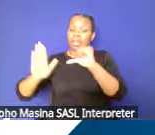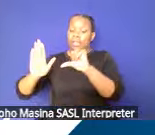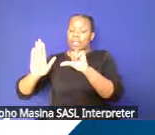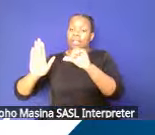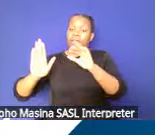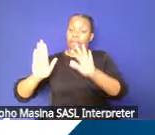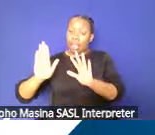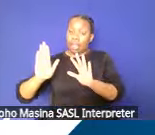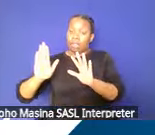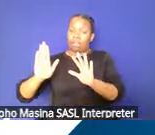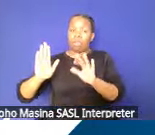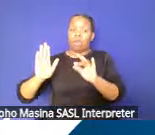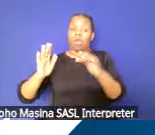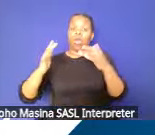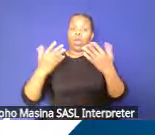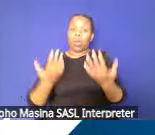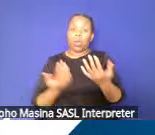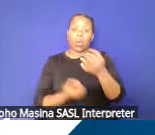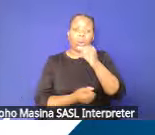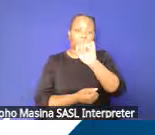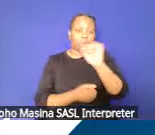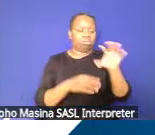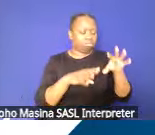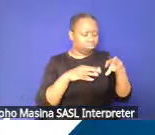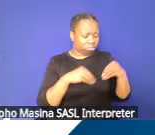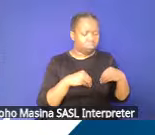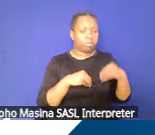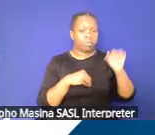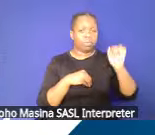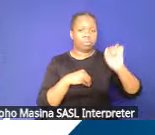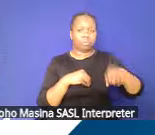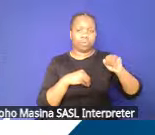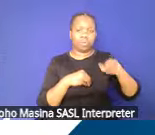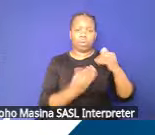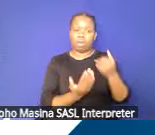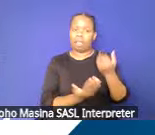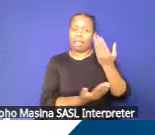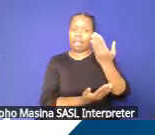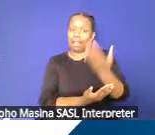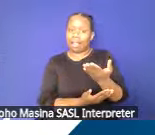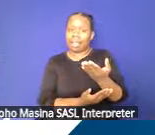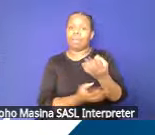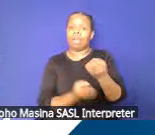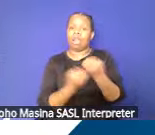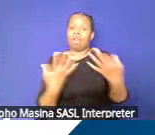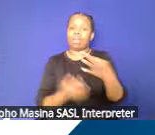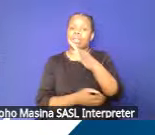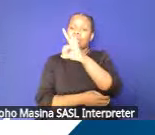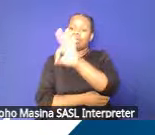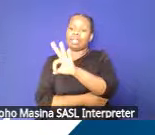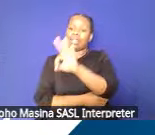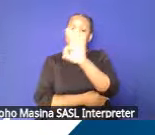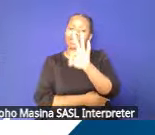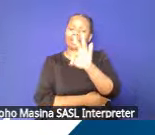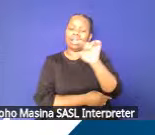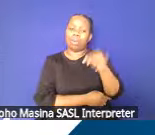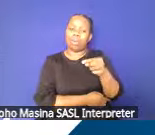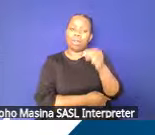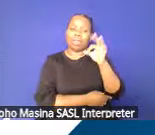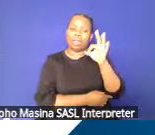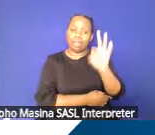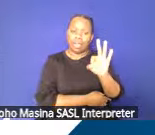65, then you are allowed to claim 33 1/3% of